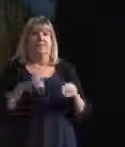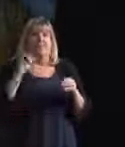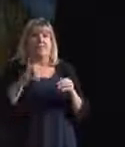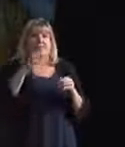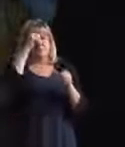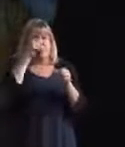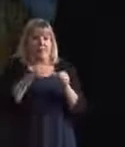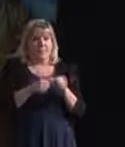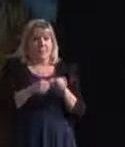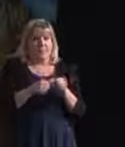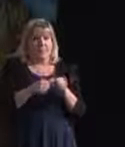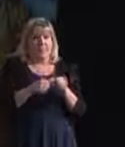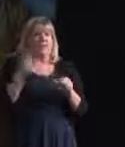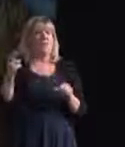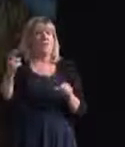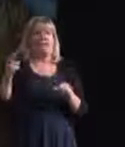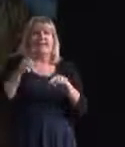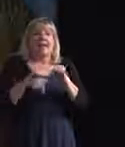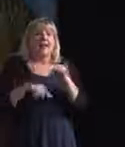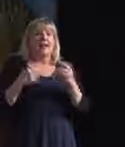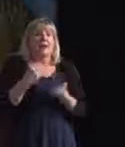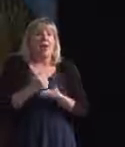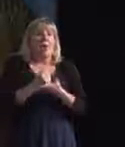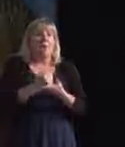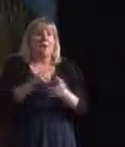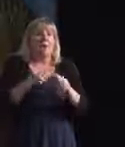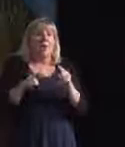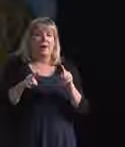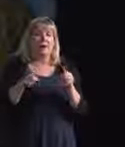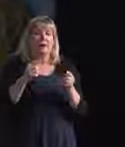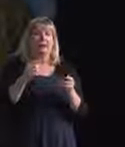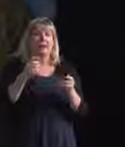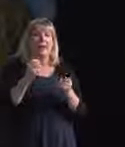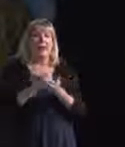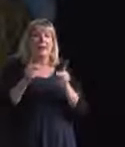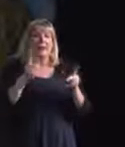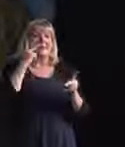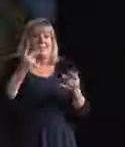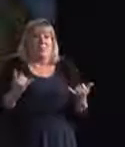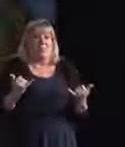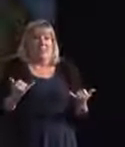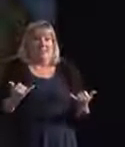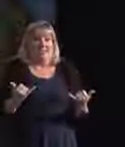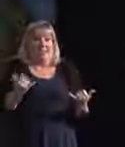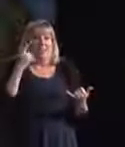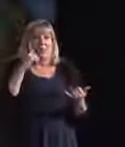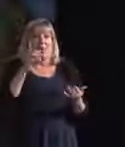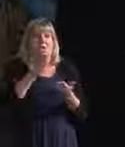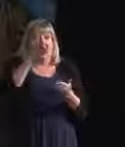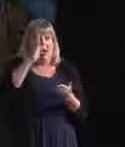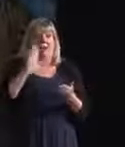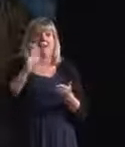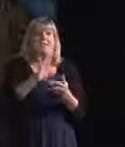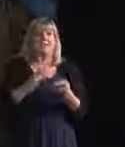remembrance. History cannot help but be pulled into the present, where God's Spirit